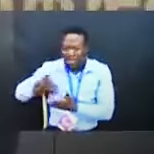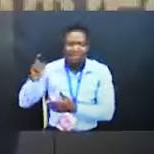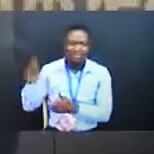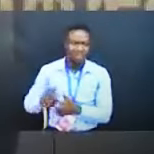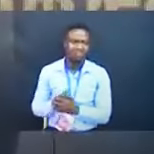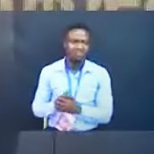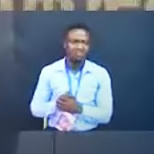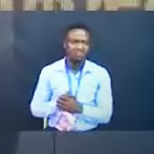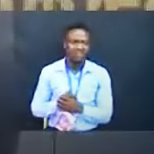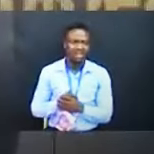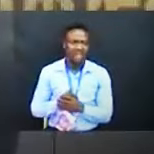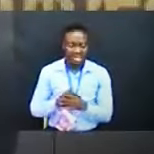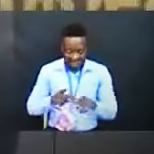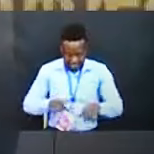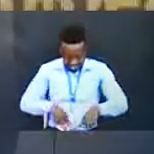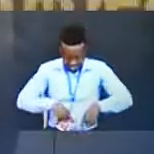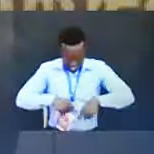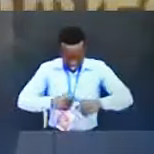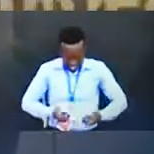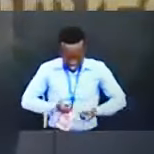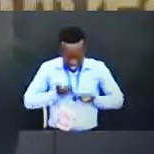Life is not for better, for better.